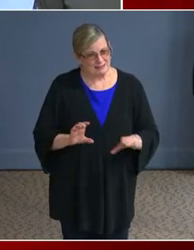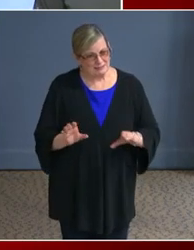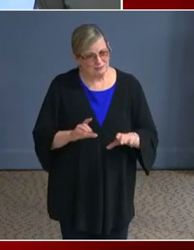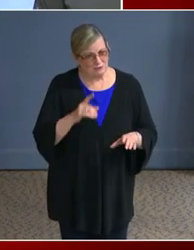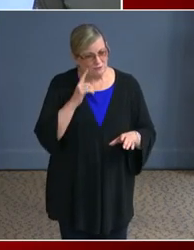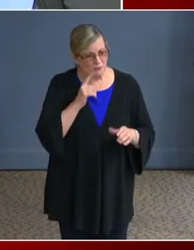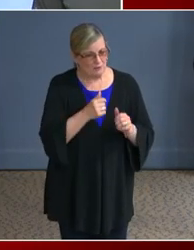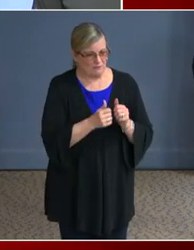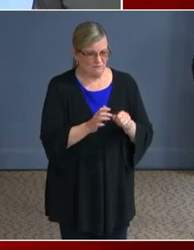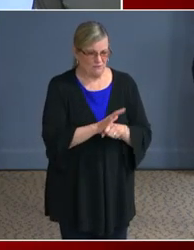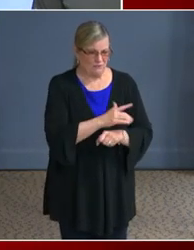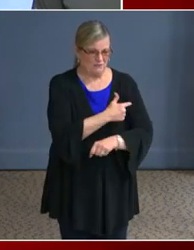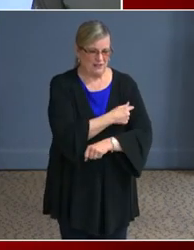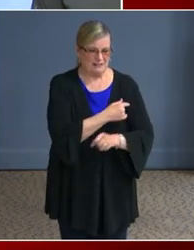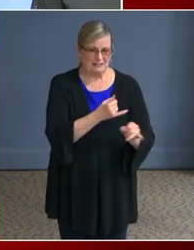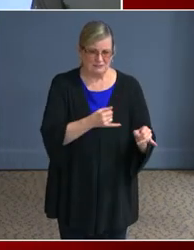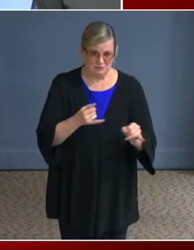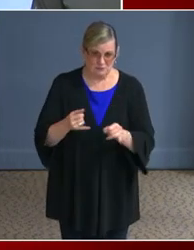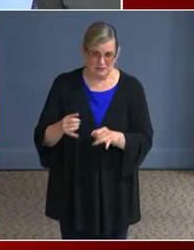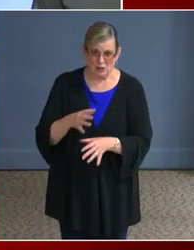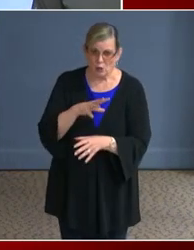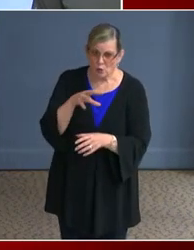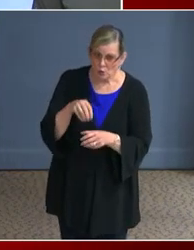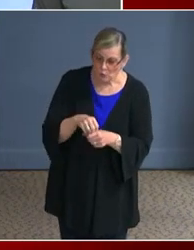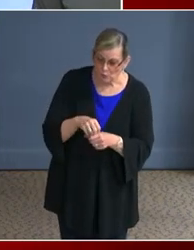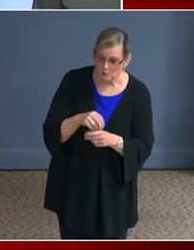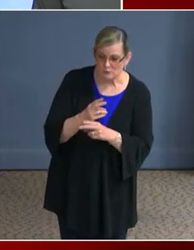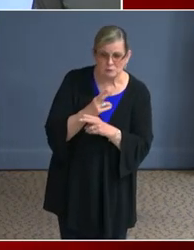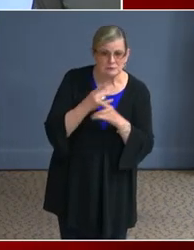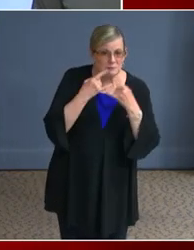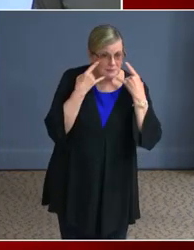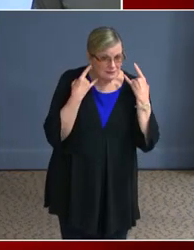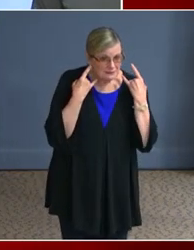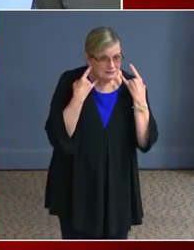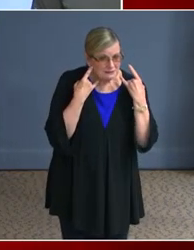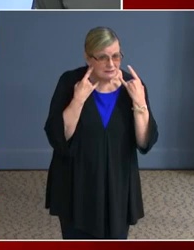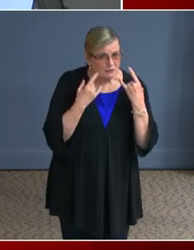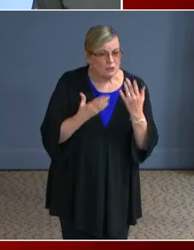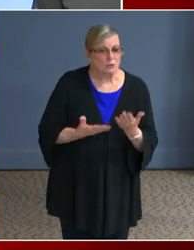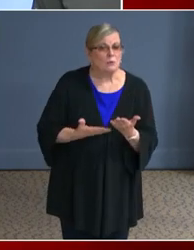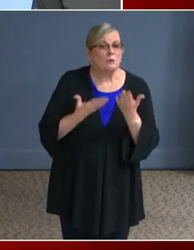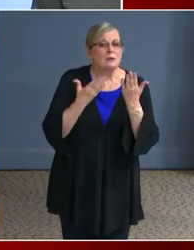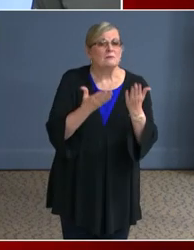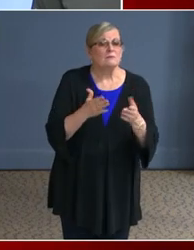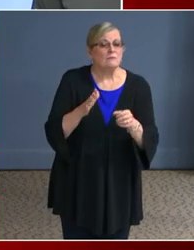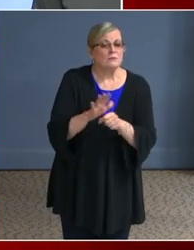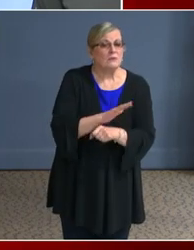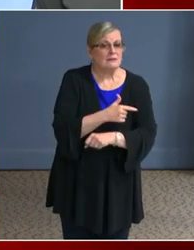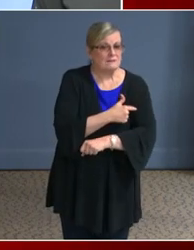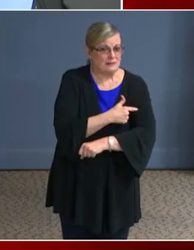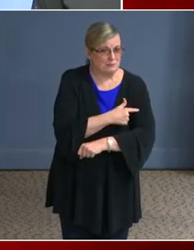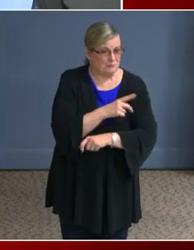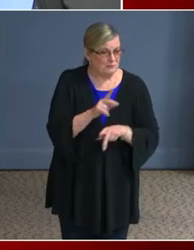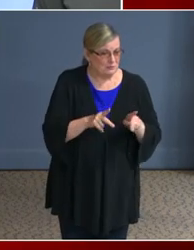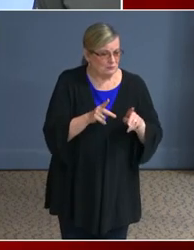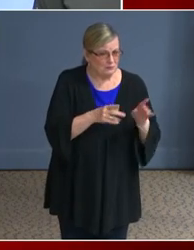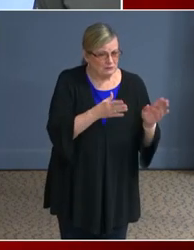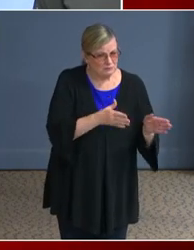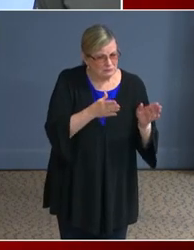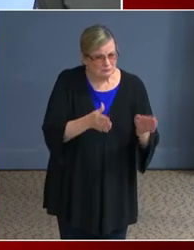do, including the use of masks. The recommendation is that fully vaccinated individuals are